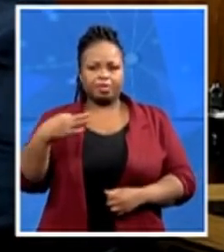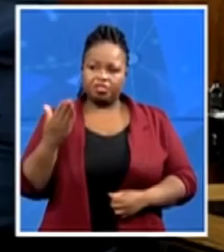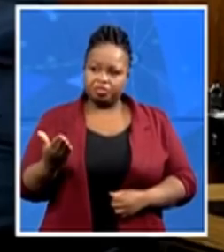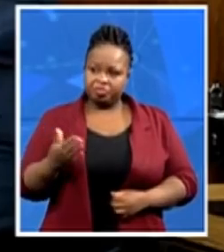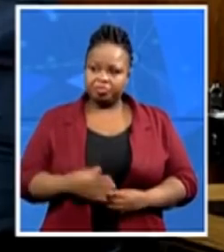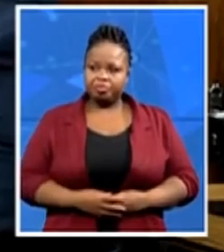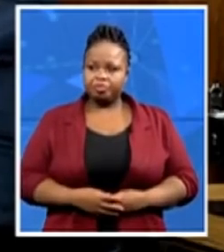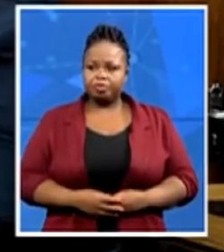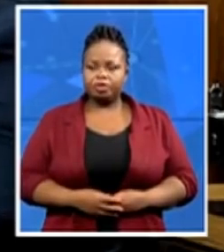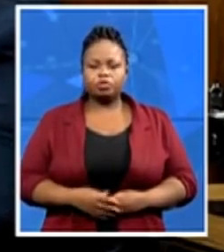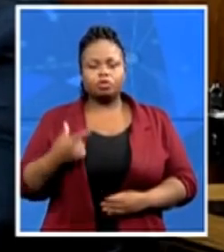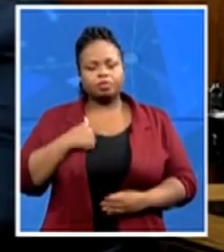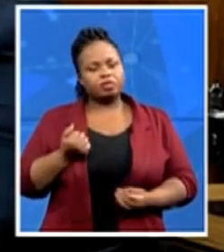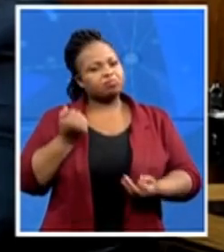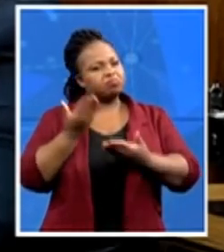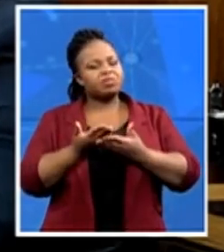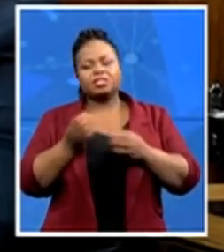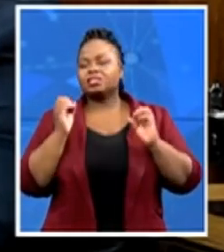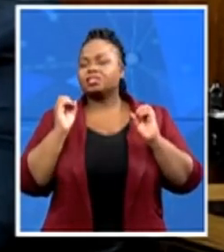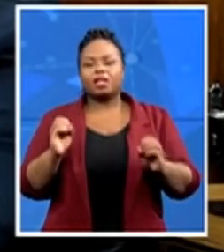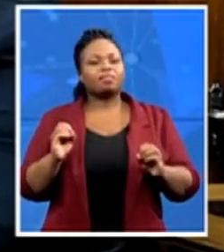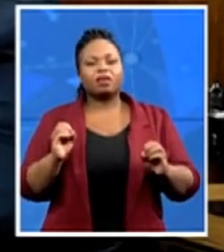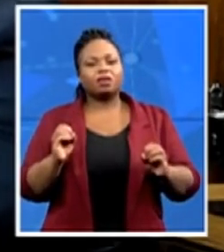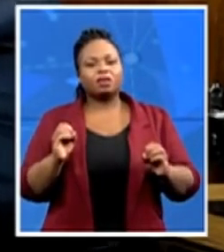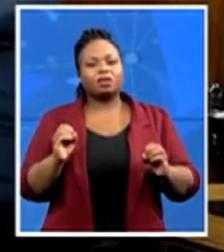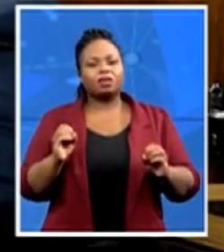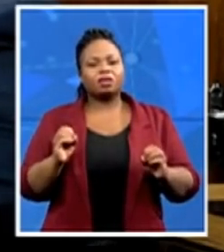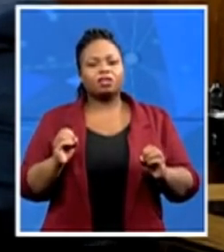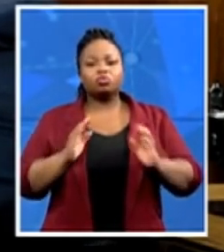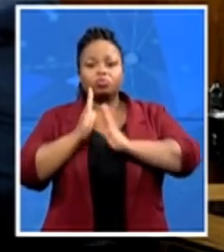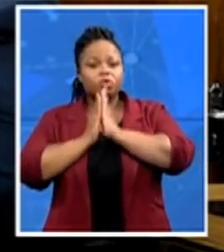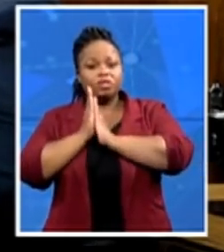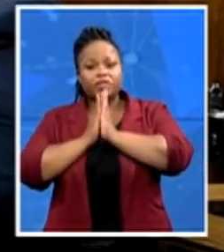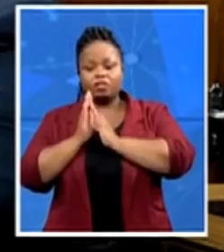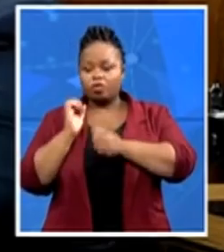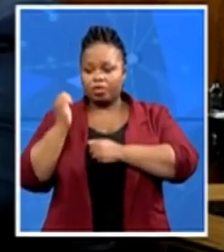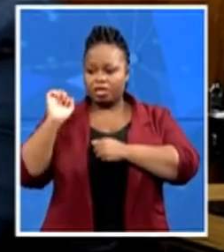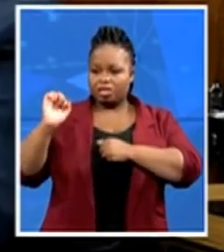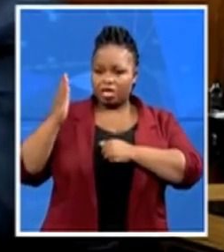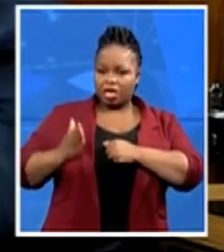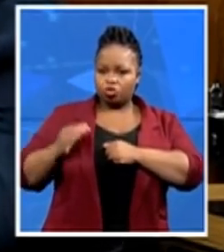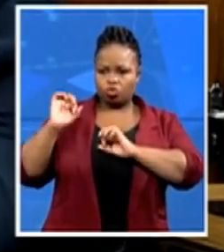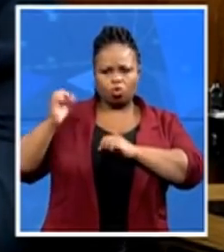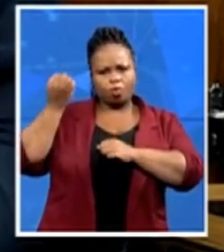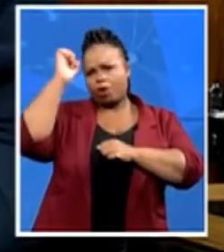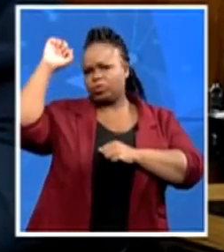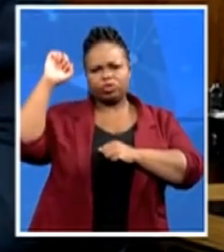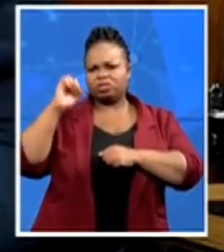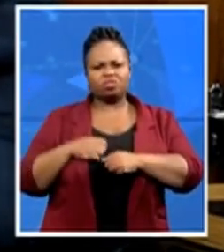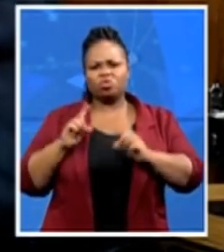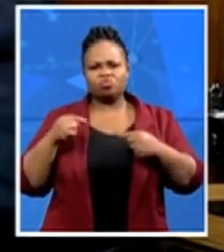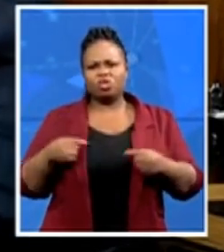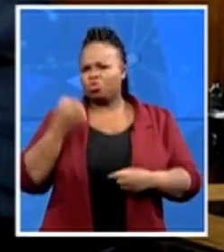nothing before you from their side to oppose. They should never have opposed this bail application. There's rather an onus